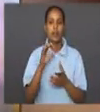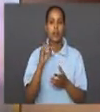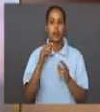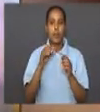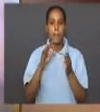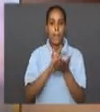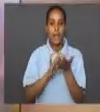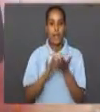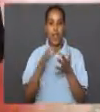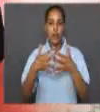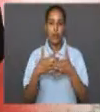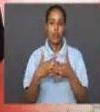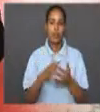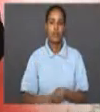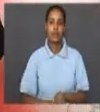of medical equipment.